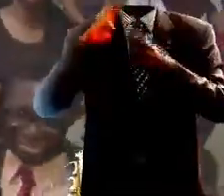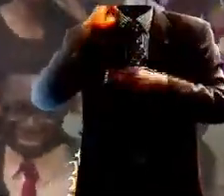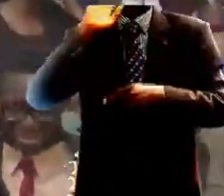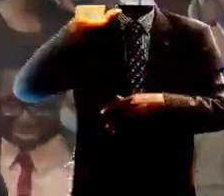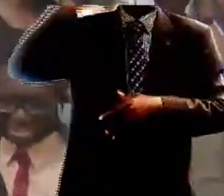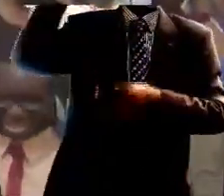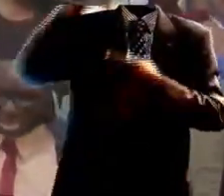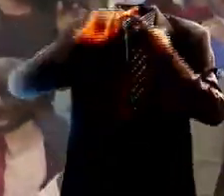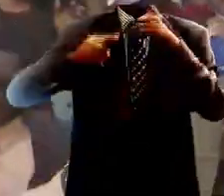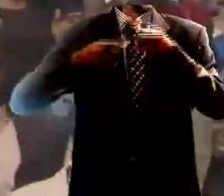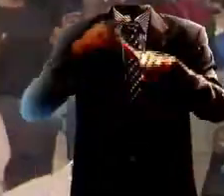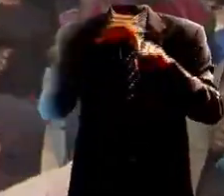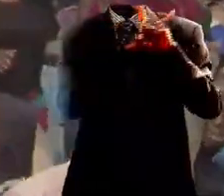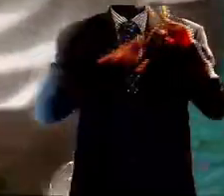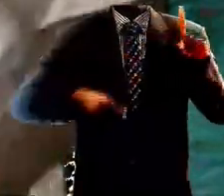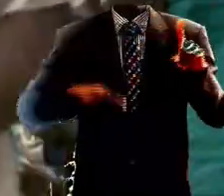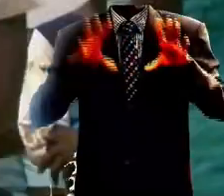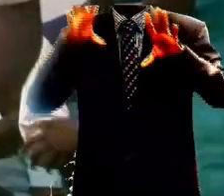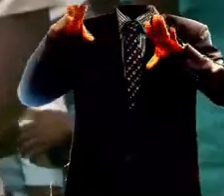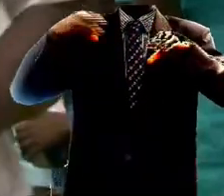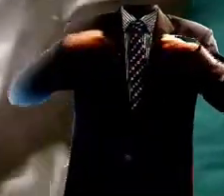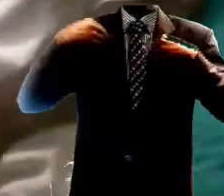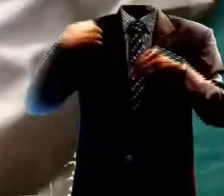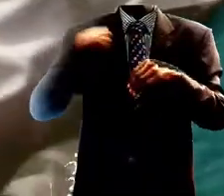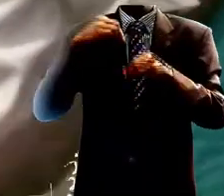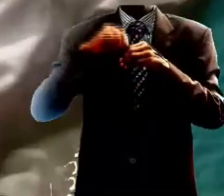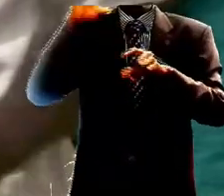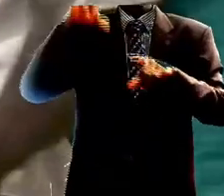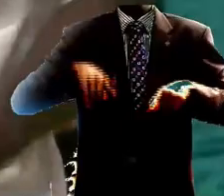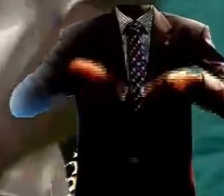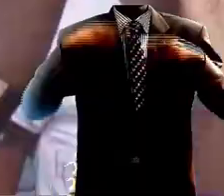very moment, in Jesus' name. Say an amen for